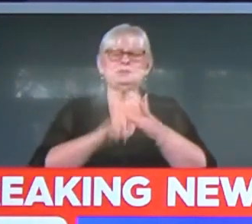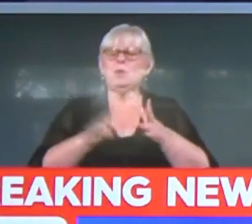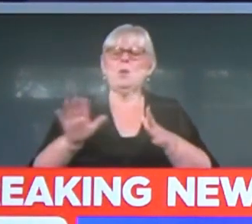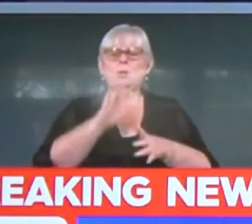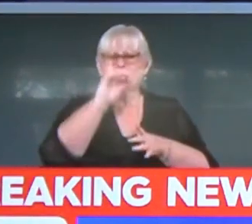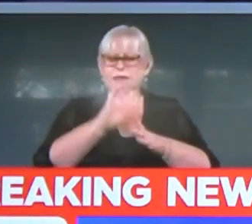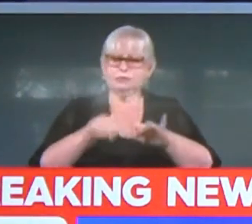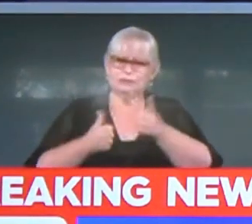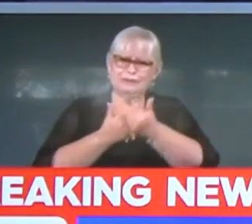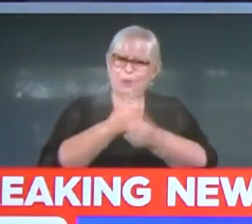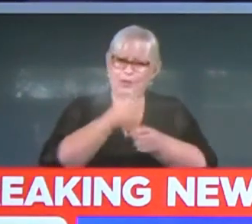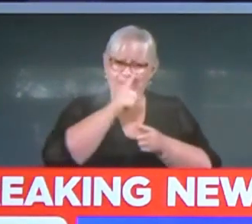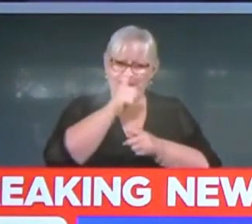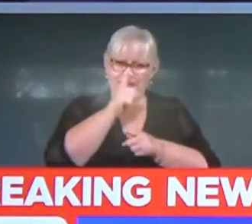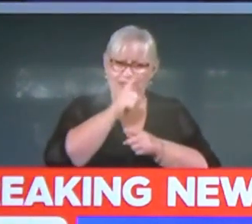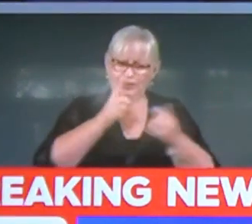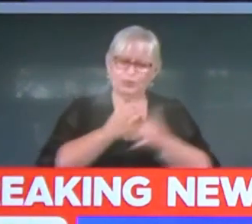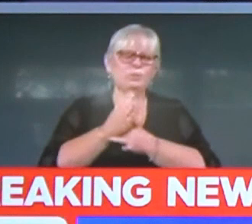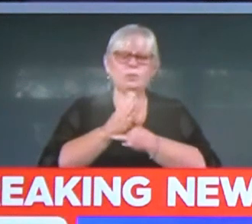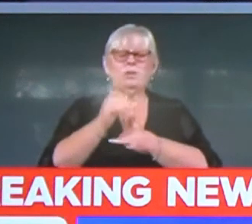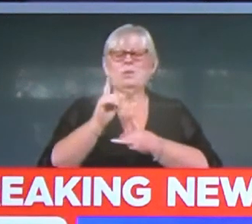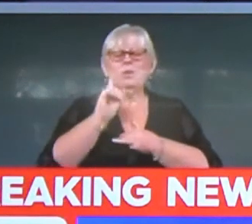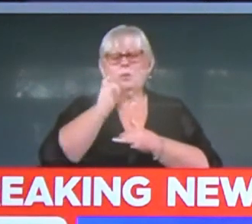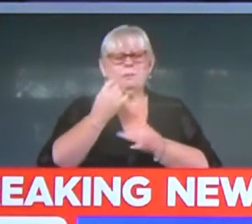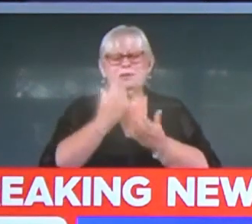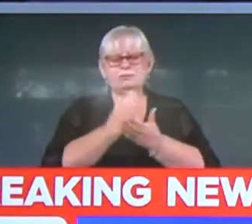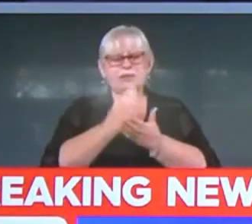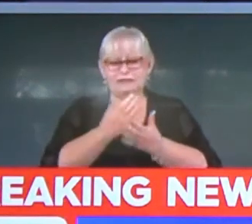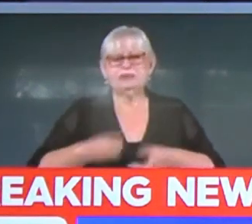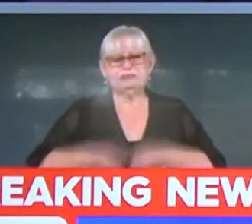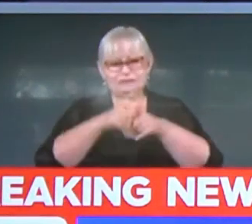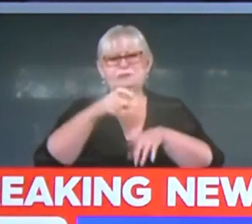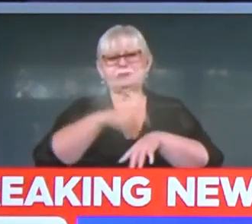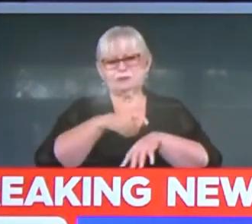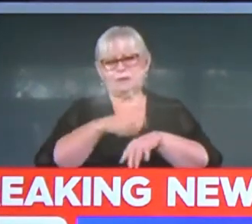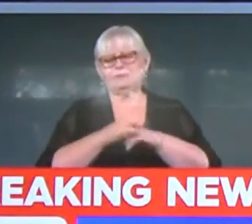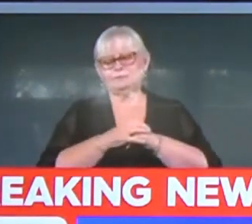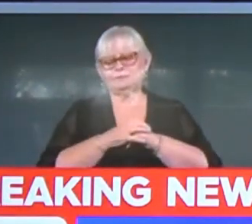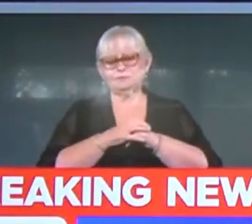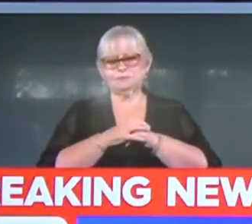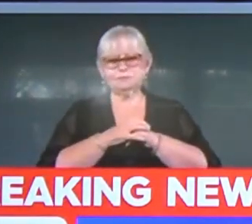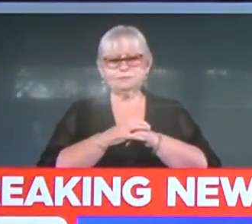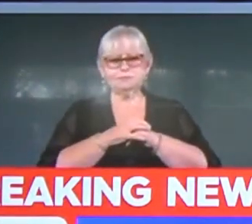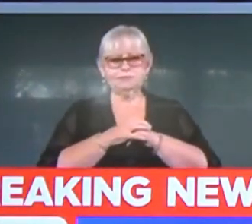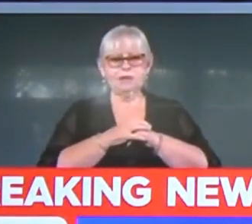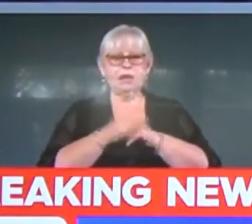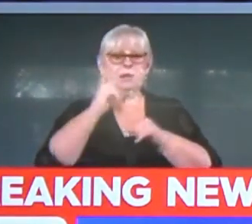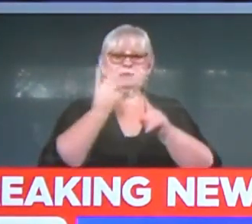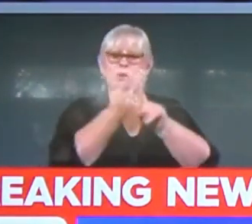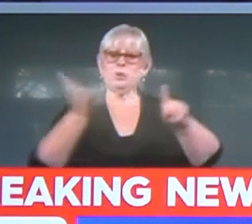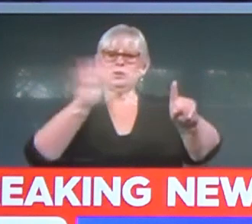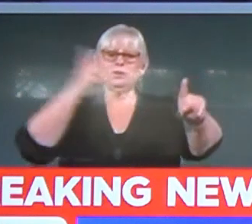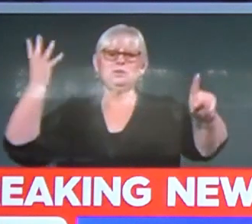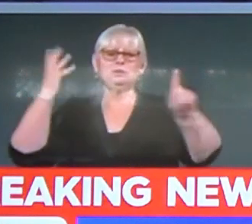to support our people through what is going to be an incredibly difficult time. The queues that we saw